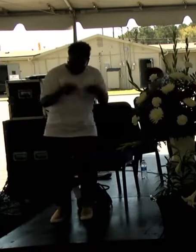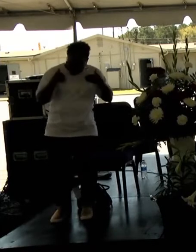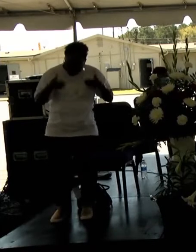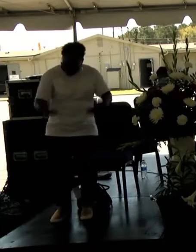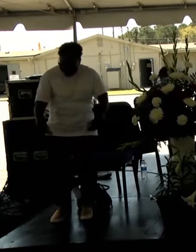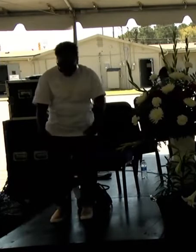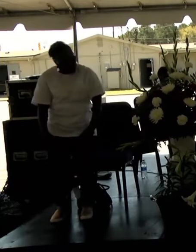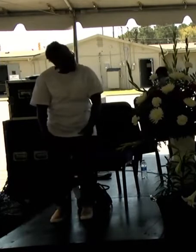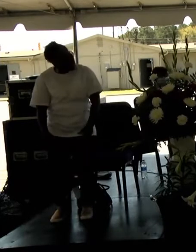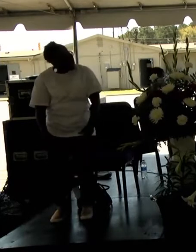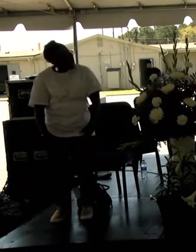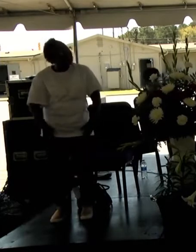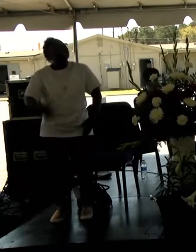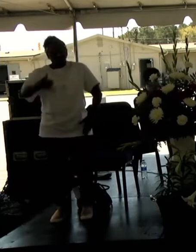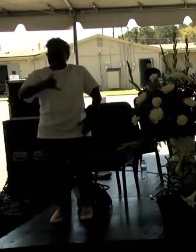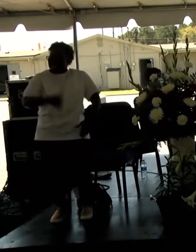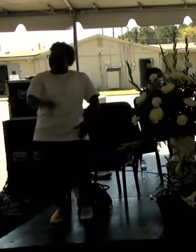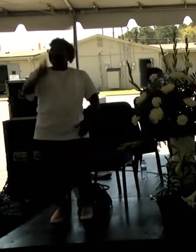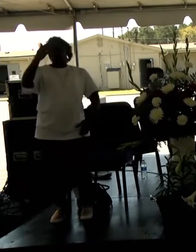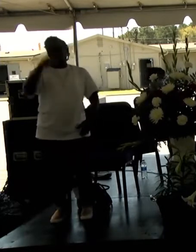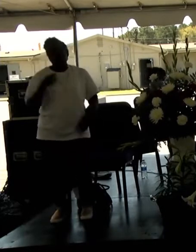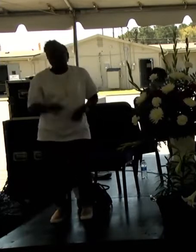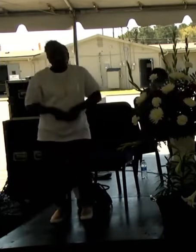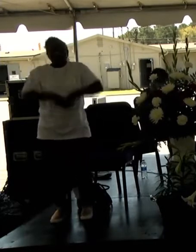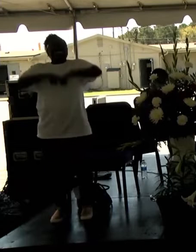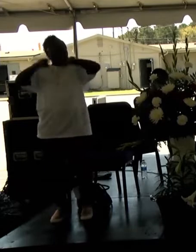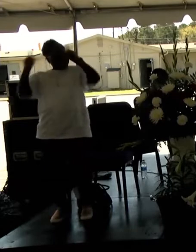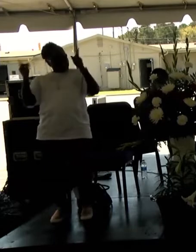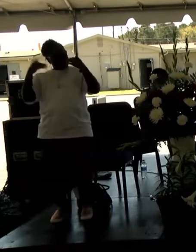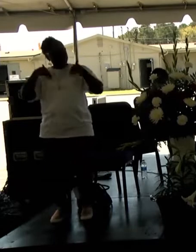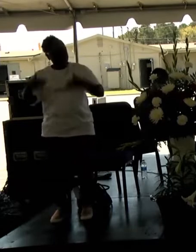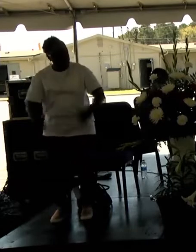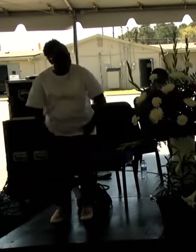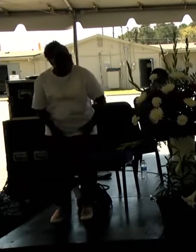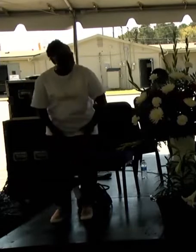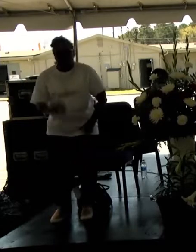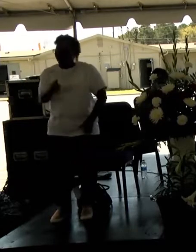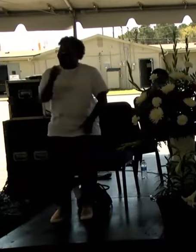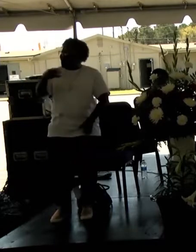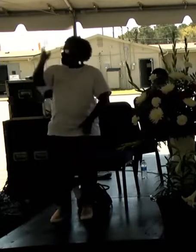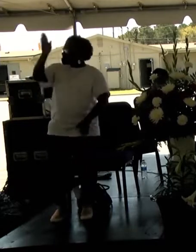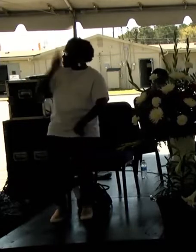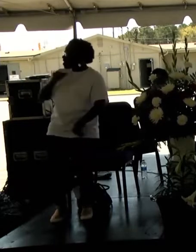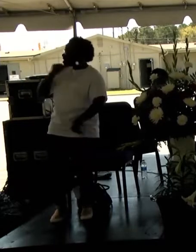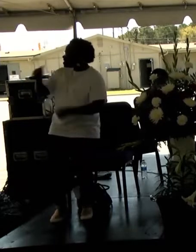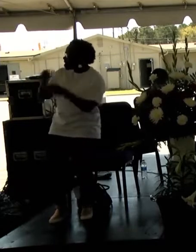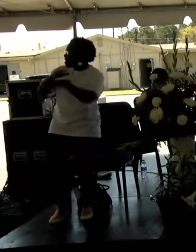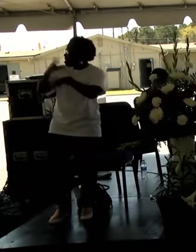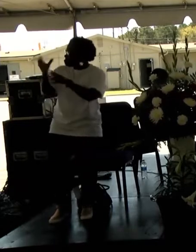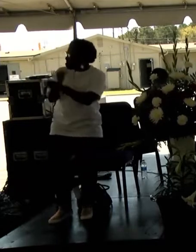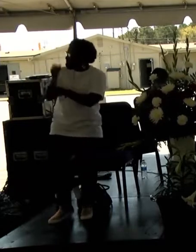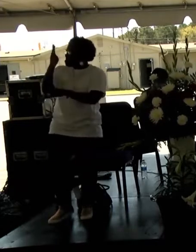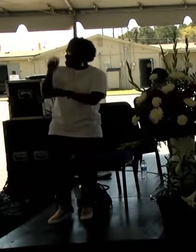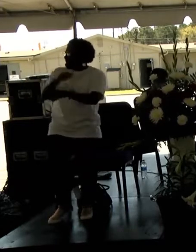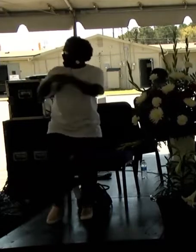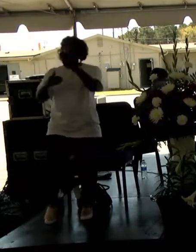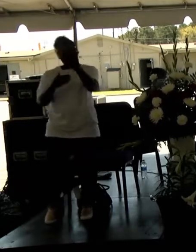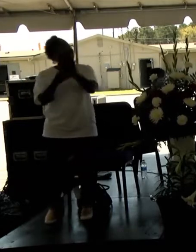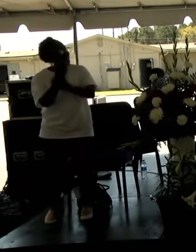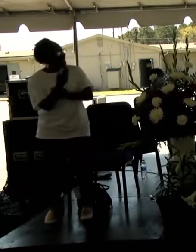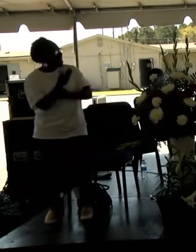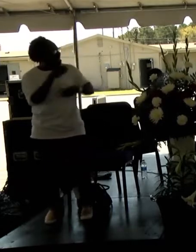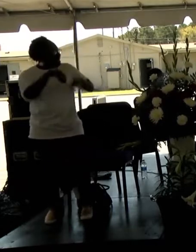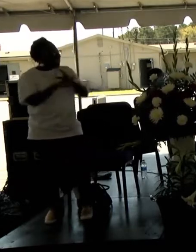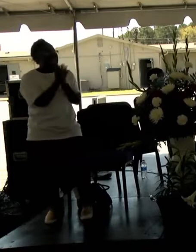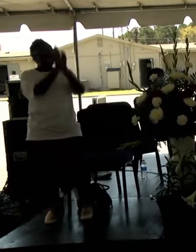be dissolved, I've got another building of God, not made by hands, eternal in the heavens. Pastor, what does that mean